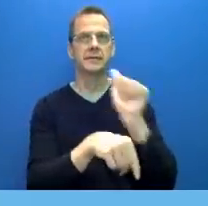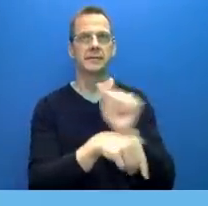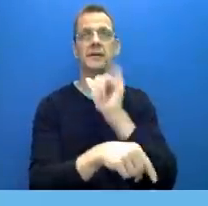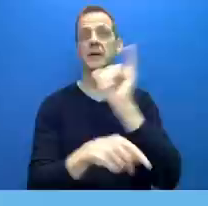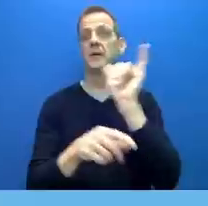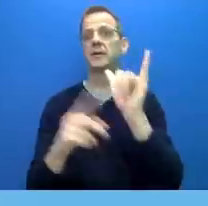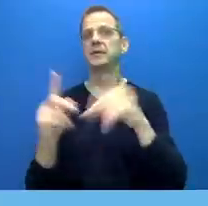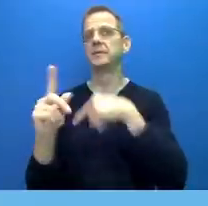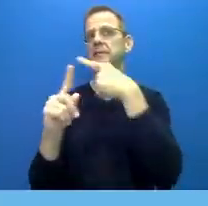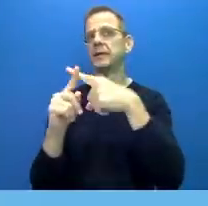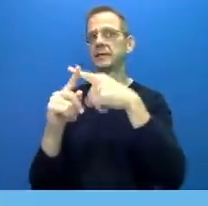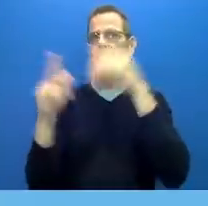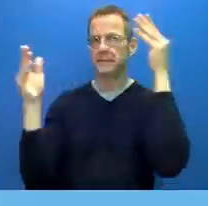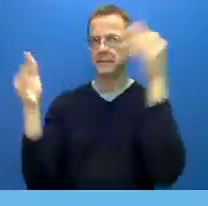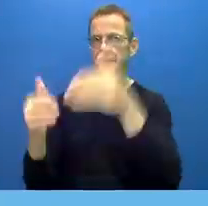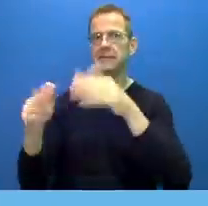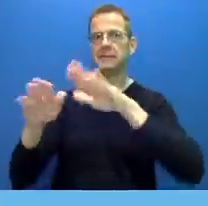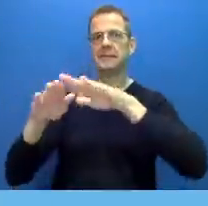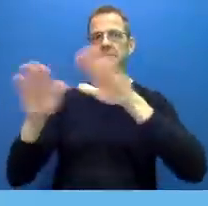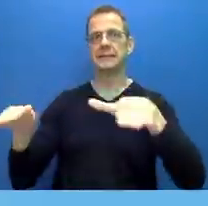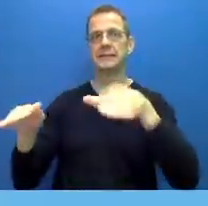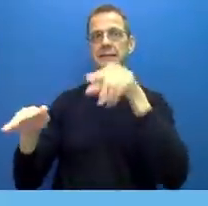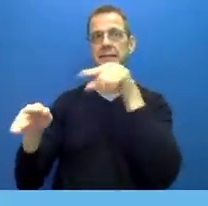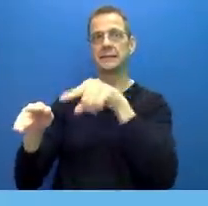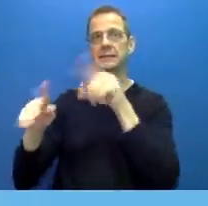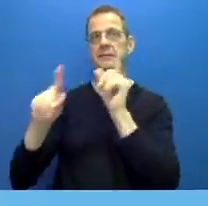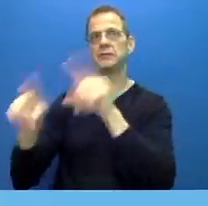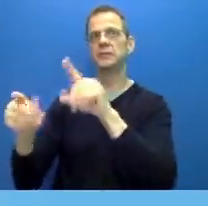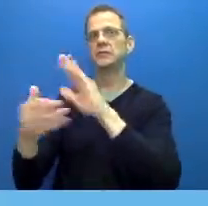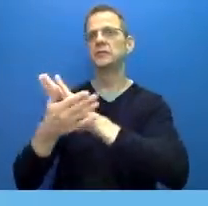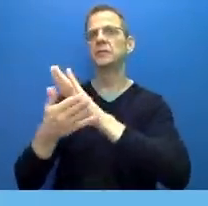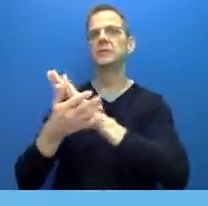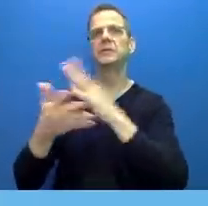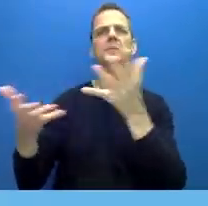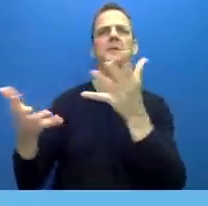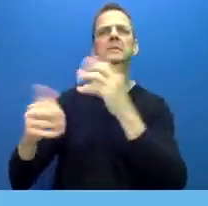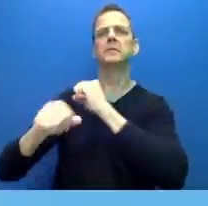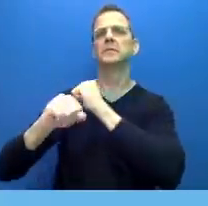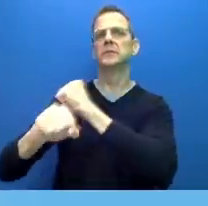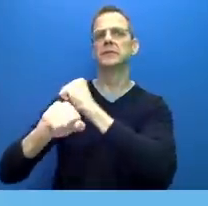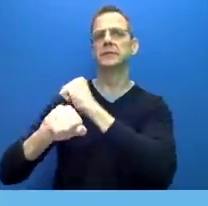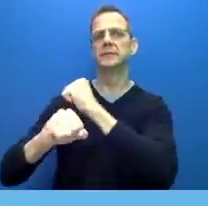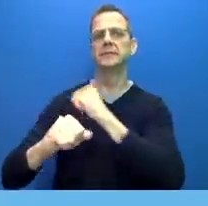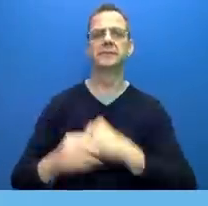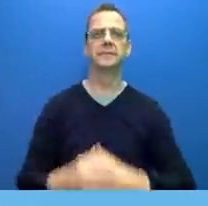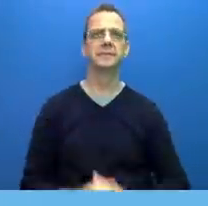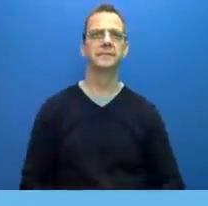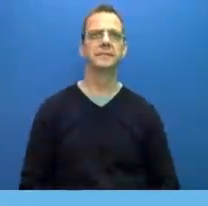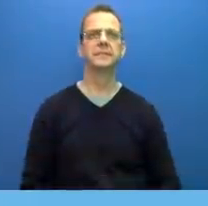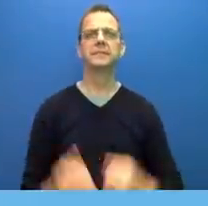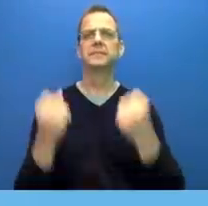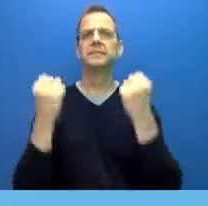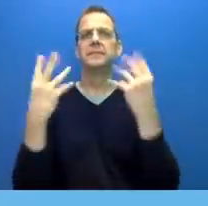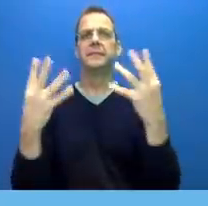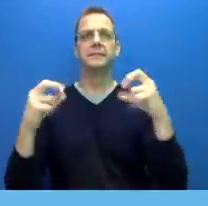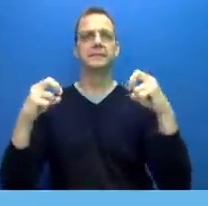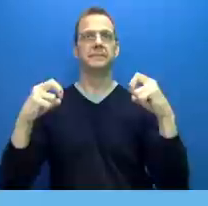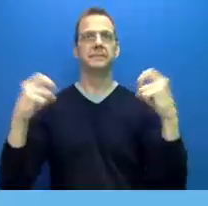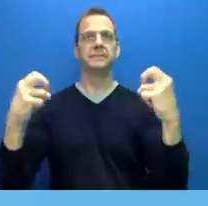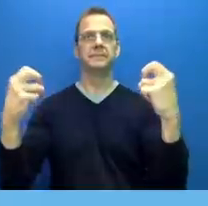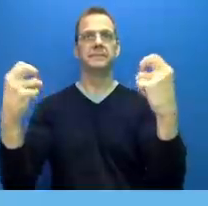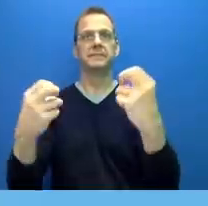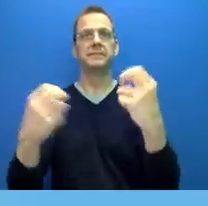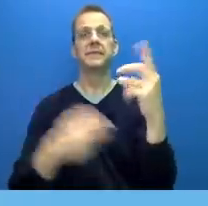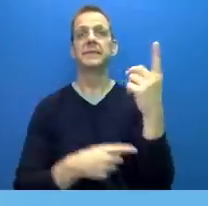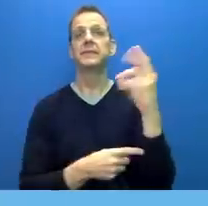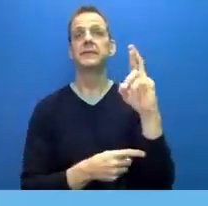the media and the community. We have a very large panel of experts with us today. beginning with Dr. Tahsin Lehta, a pediatrician,